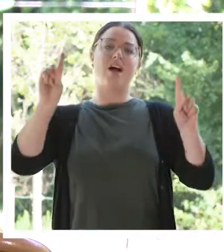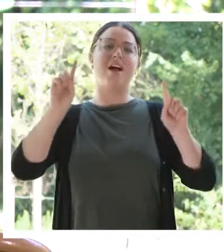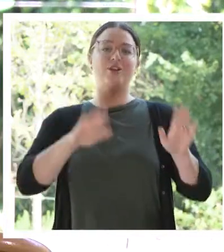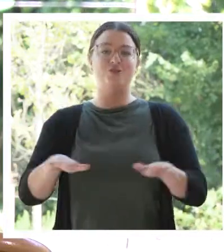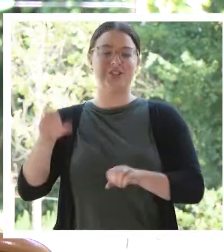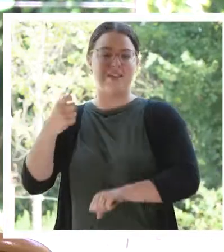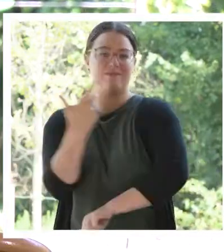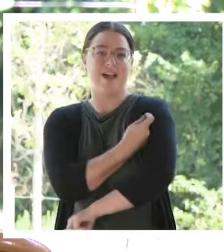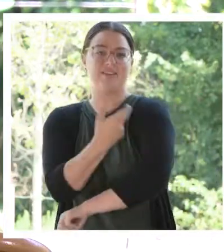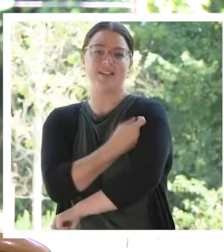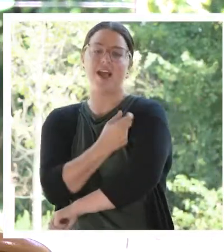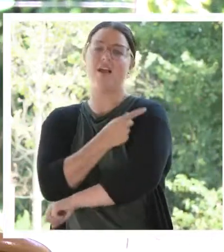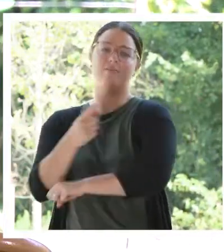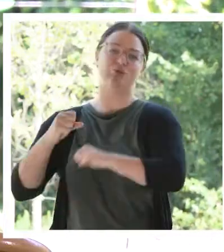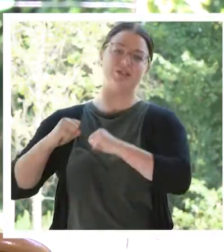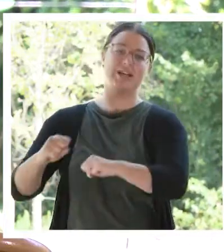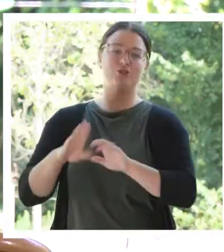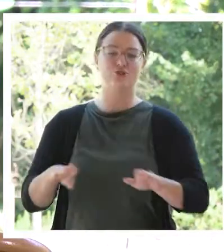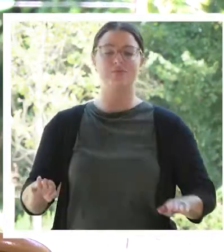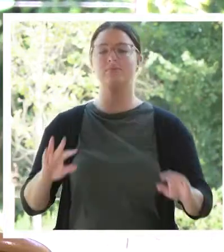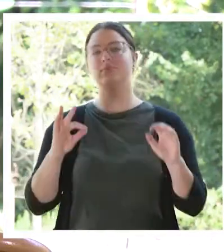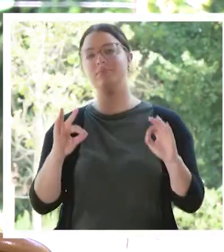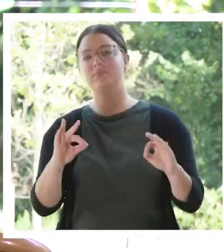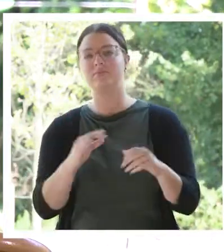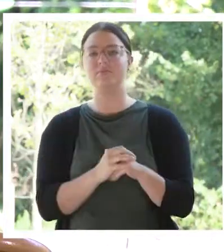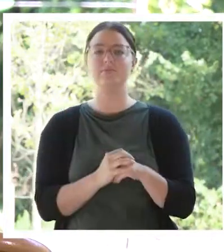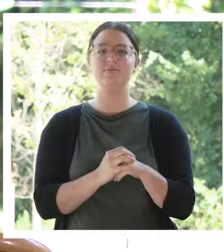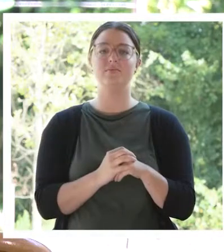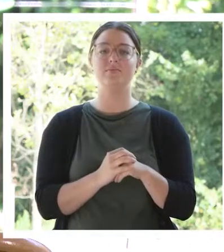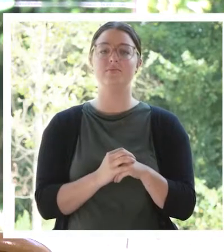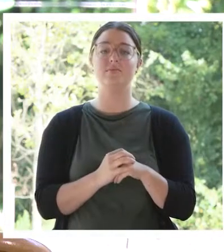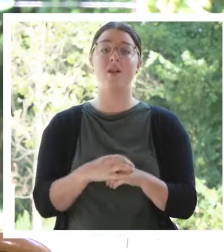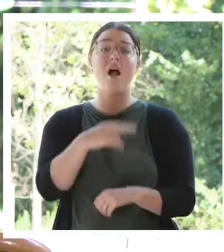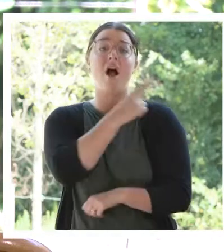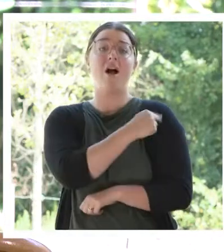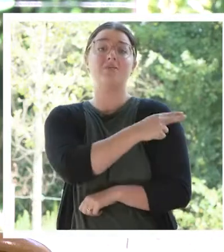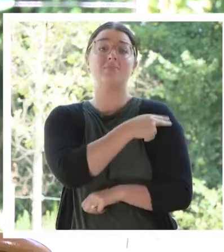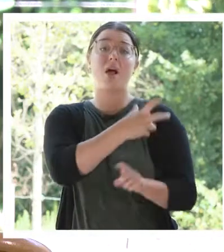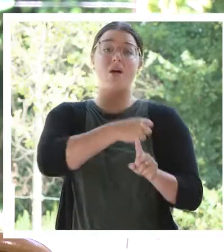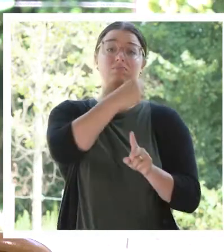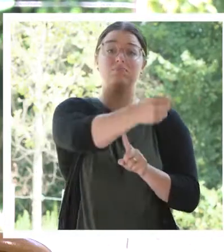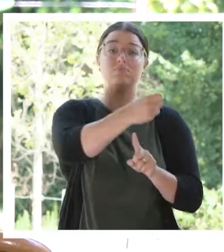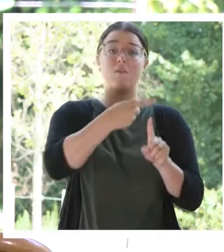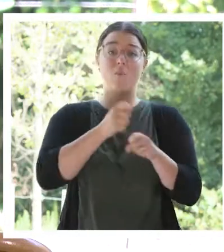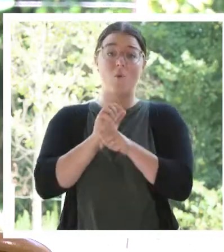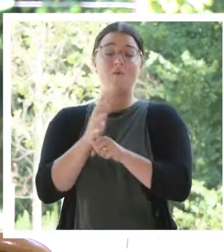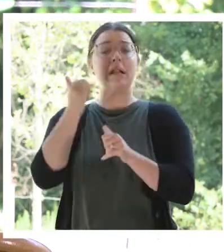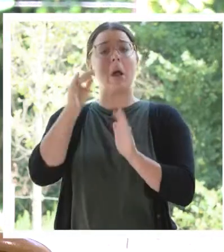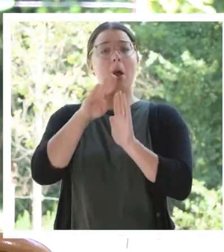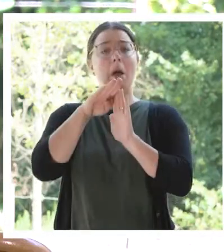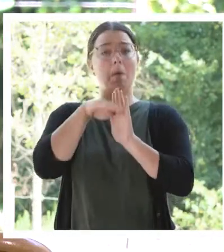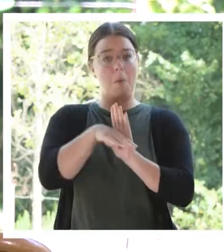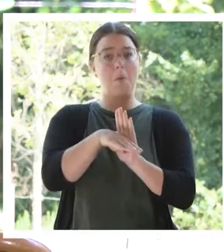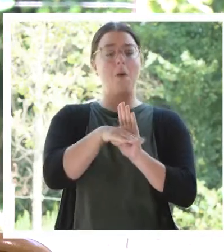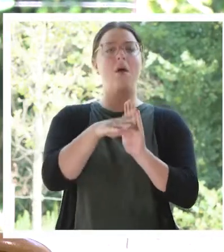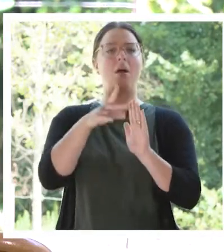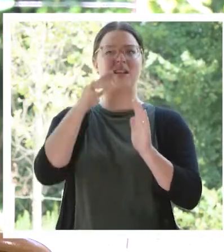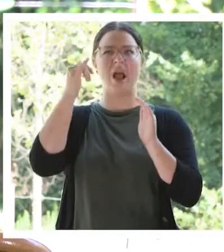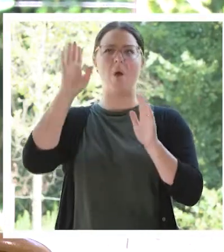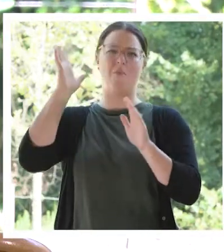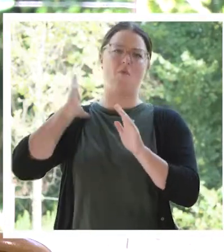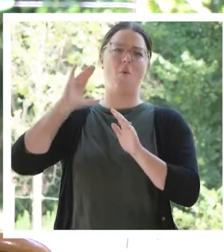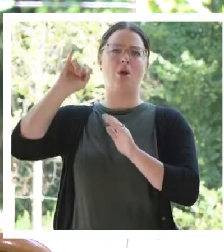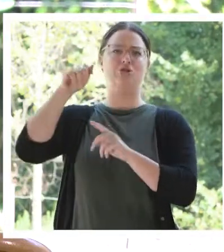better protected. Hospitalizations from COVID are now a bit lower than they were, far below our peak numbers